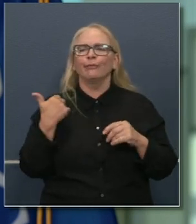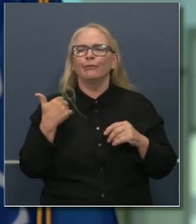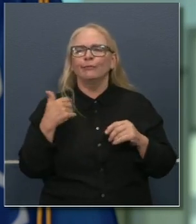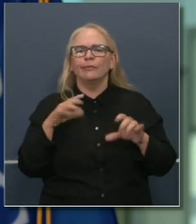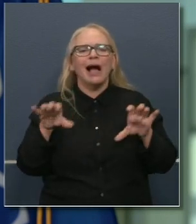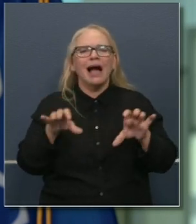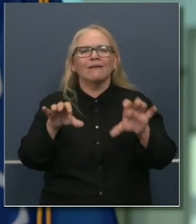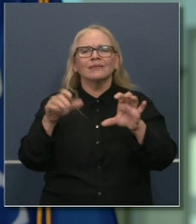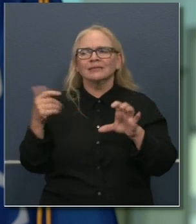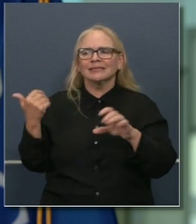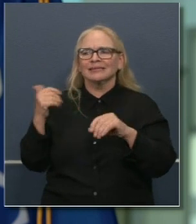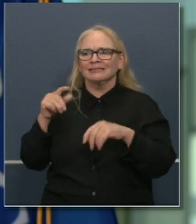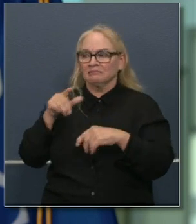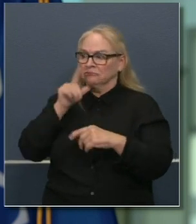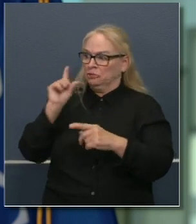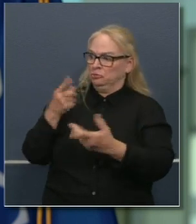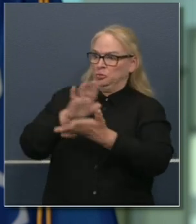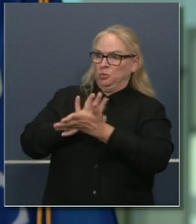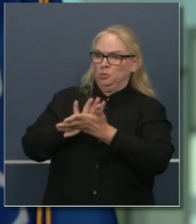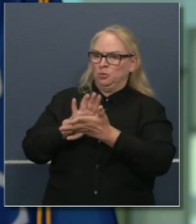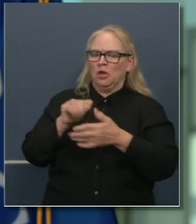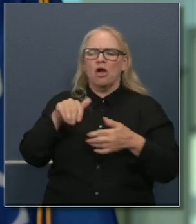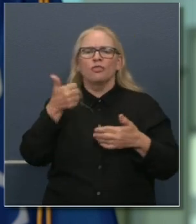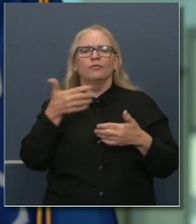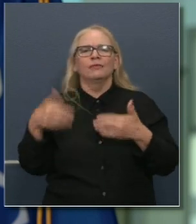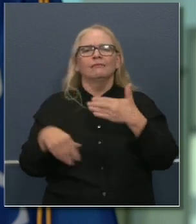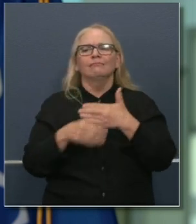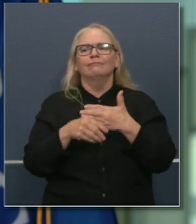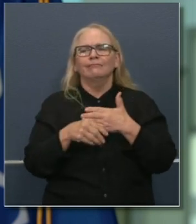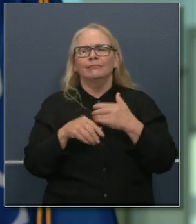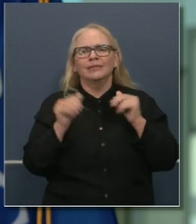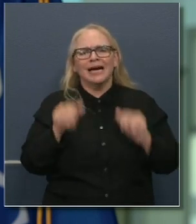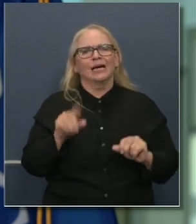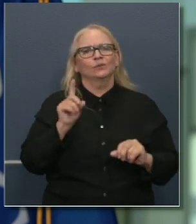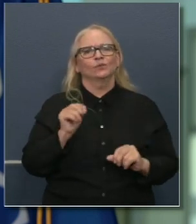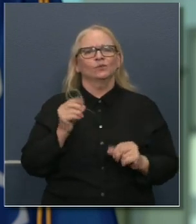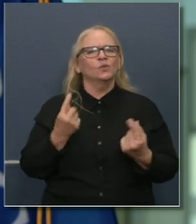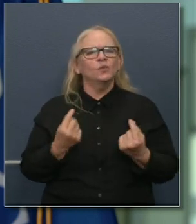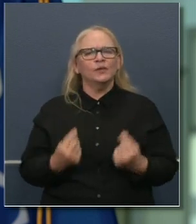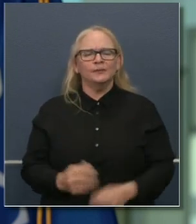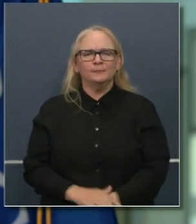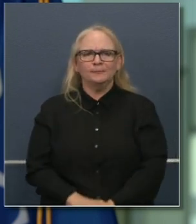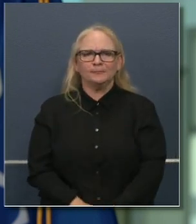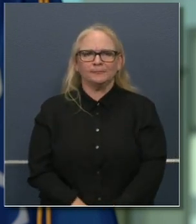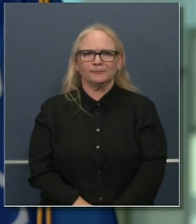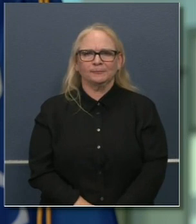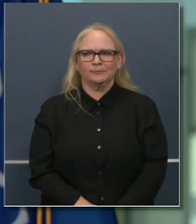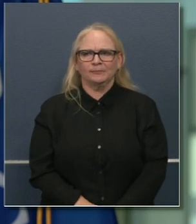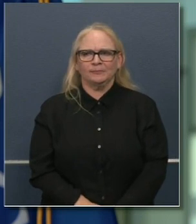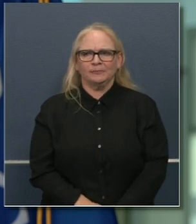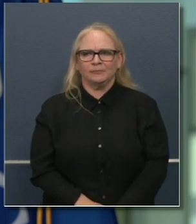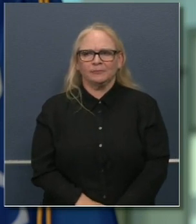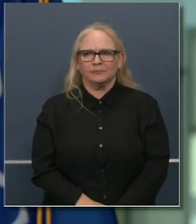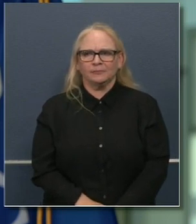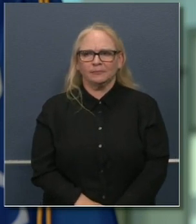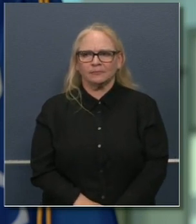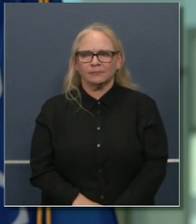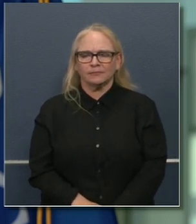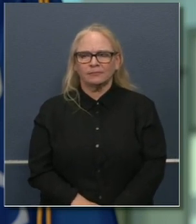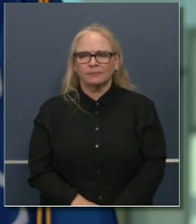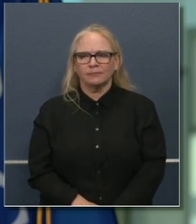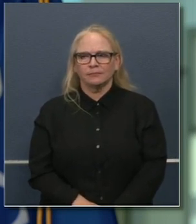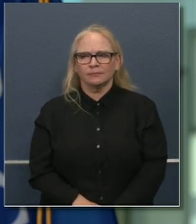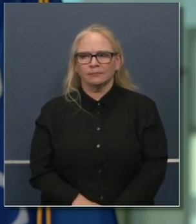Galley, is the slight decrease in the positivity rate a sign that the latest closures are having a positive effect? Yeah,